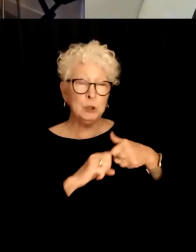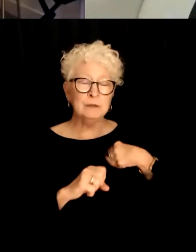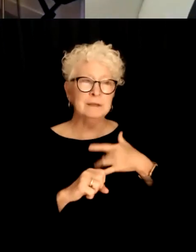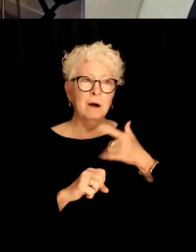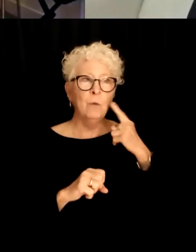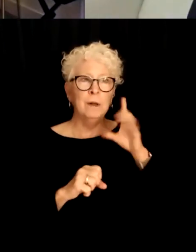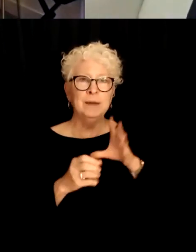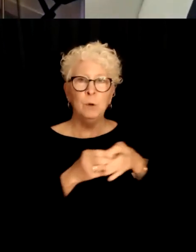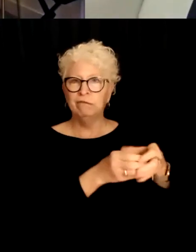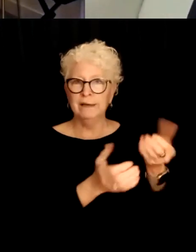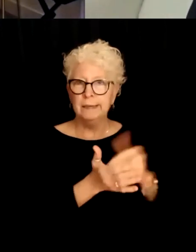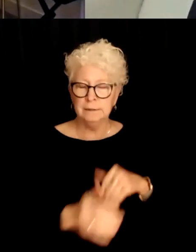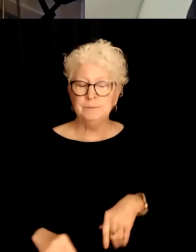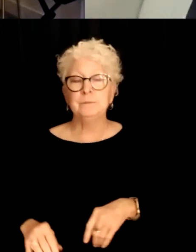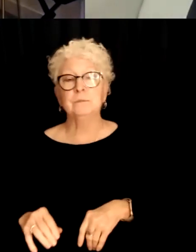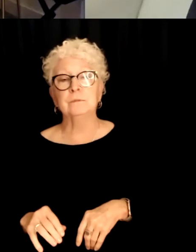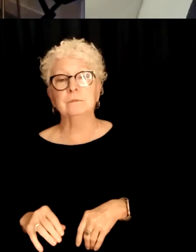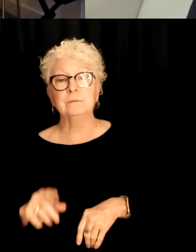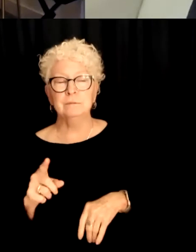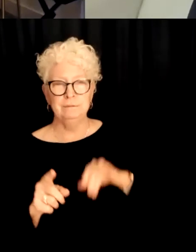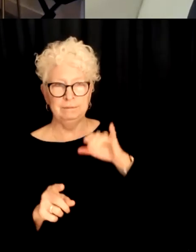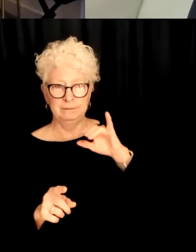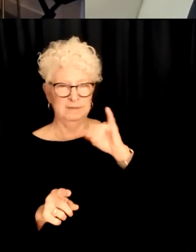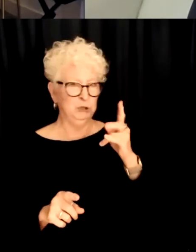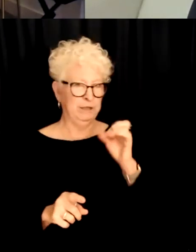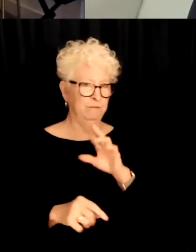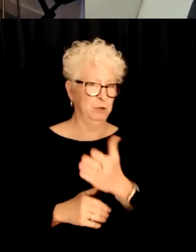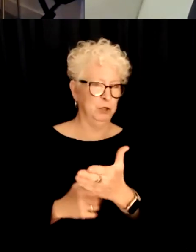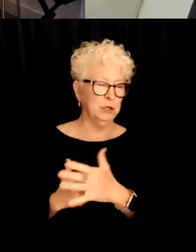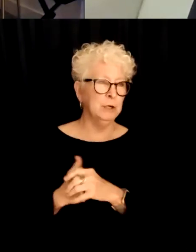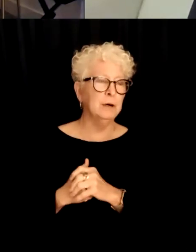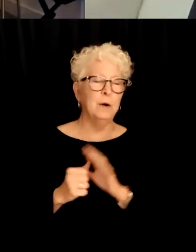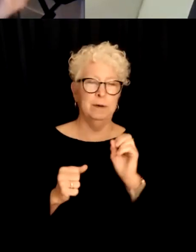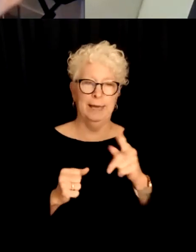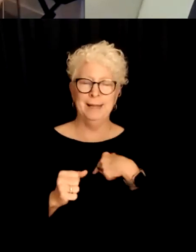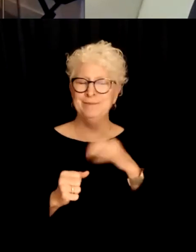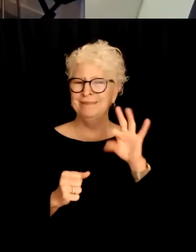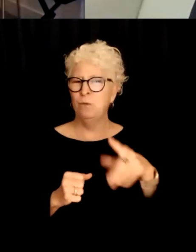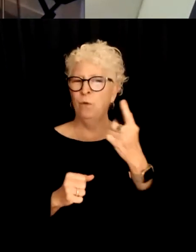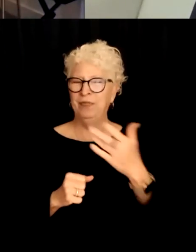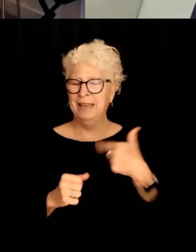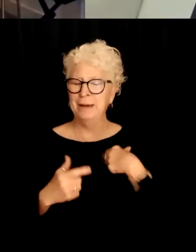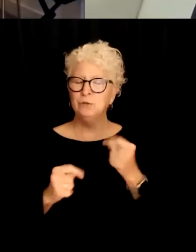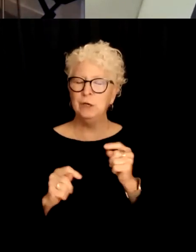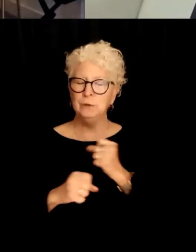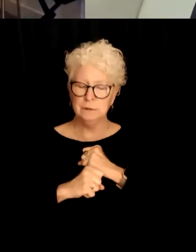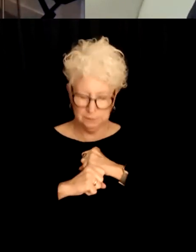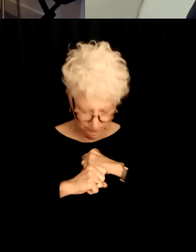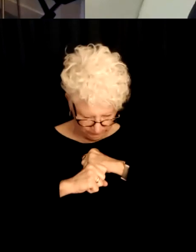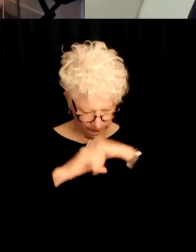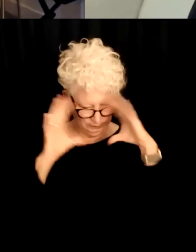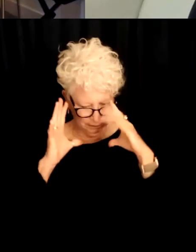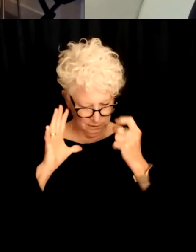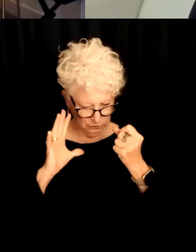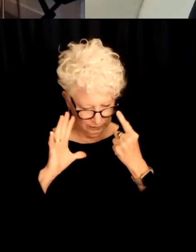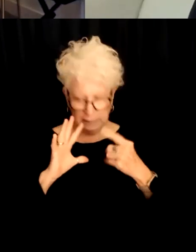the thing that I think is something that I want to figure out how to get my arms around. And I know I feel like I'm not gonna be able to